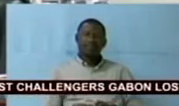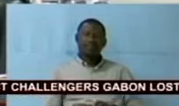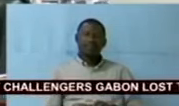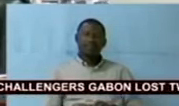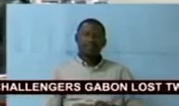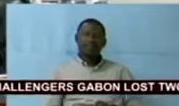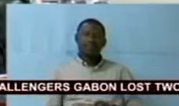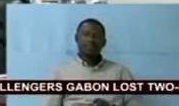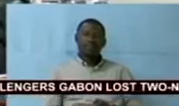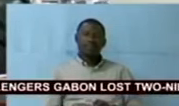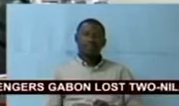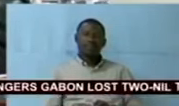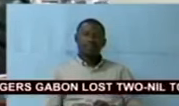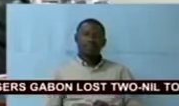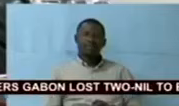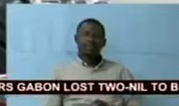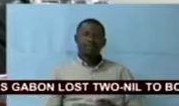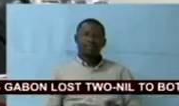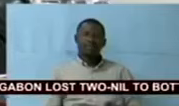sacking of